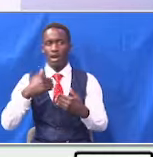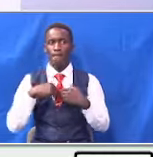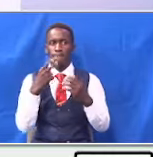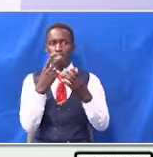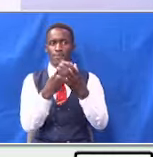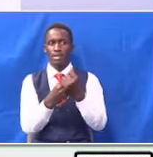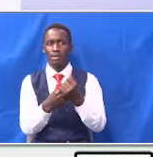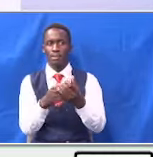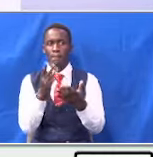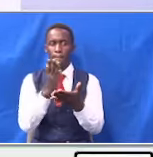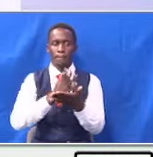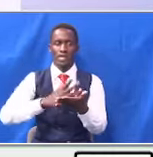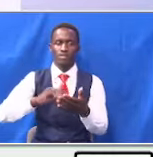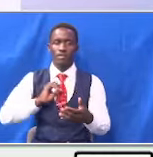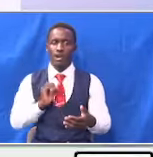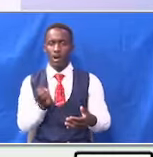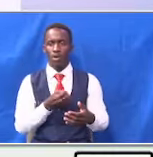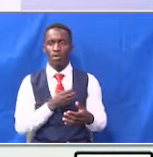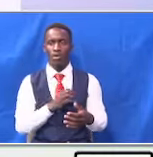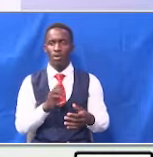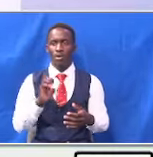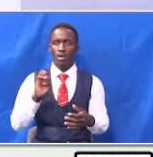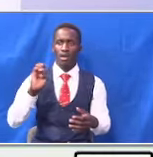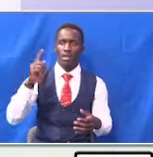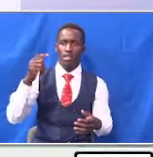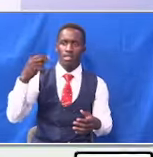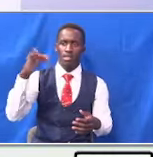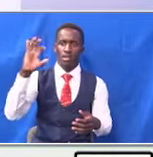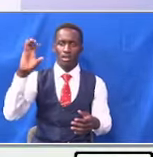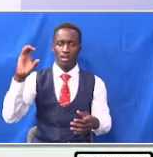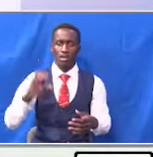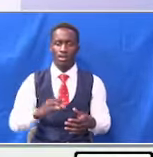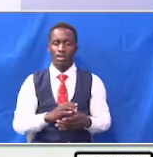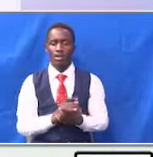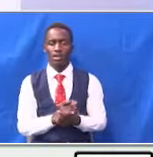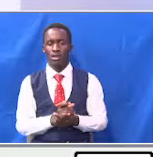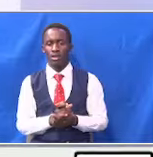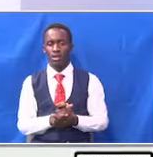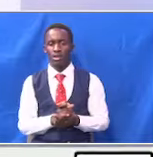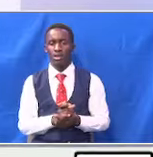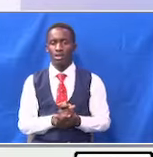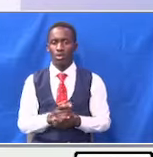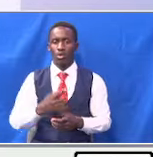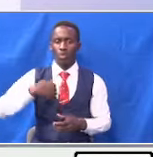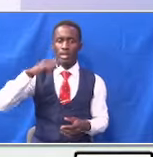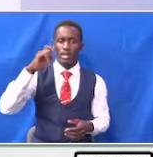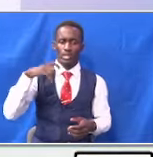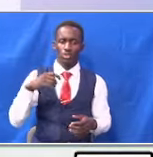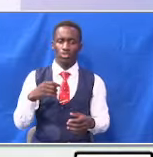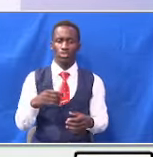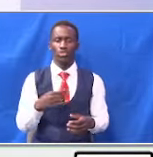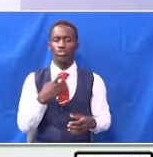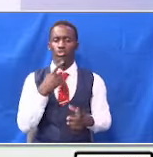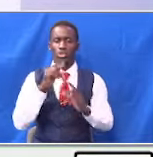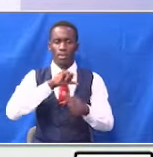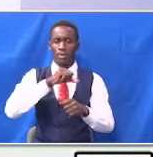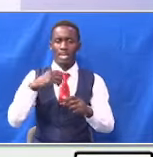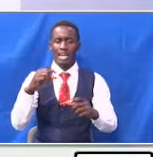Right. Okay. Because the exchequer cannot do it all. Another is we need to insist on having